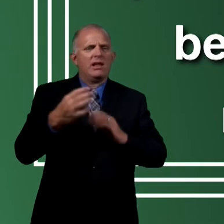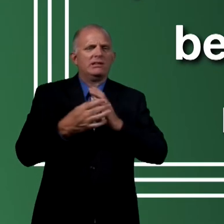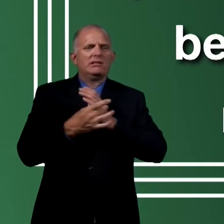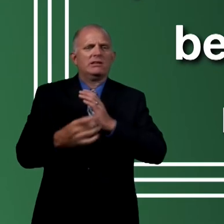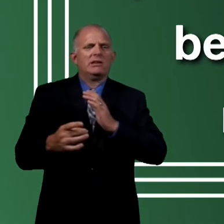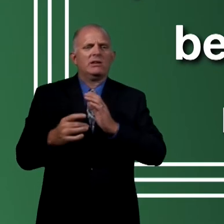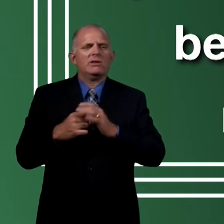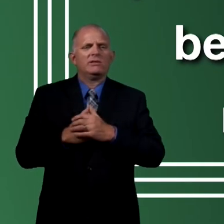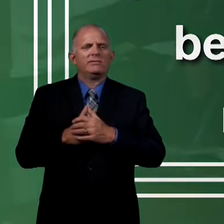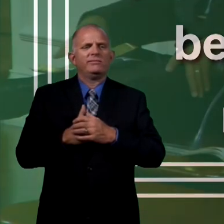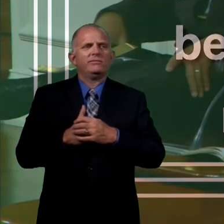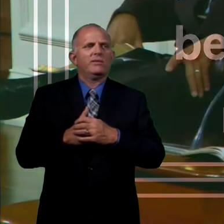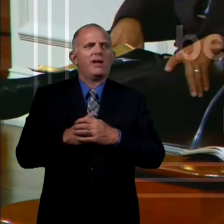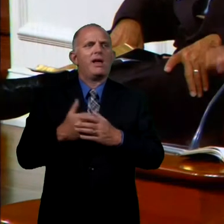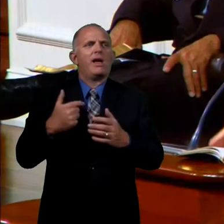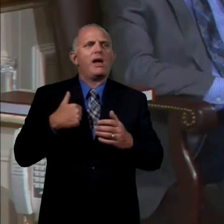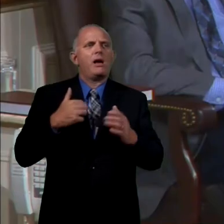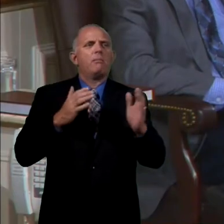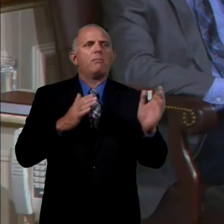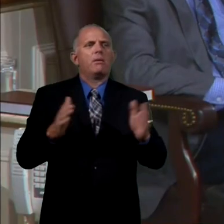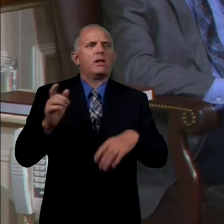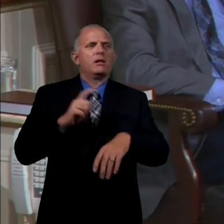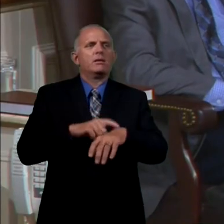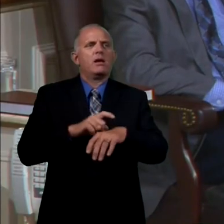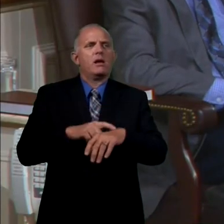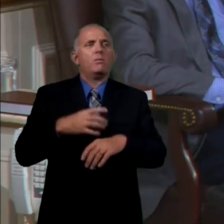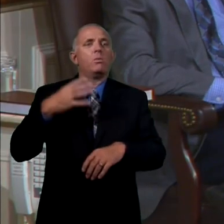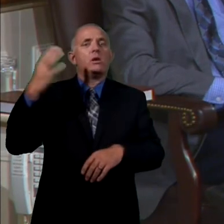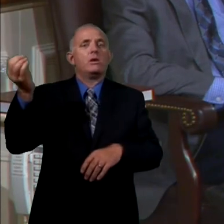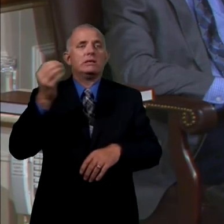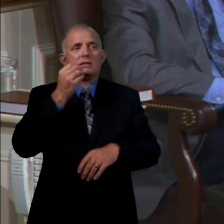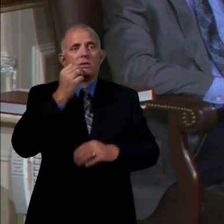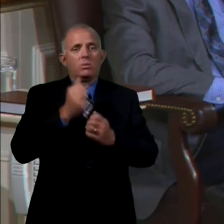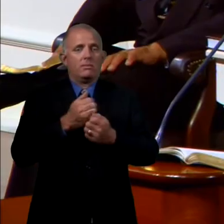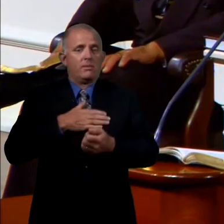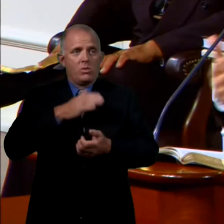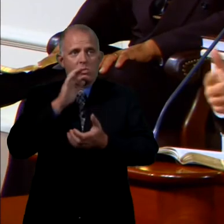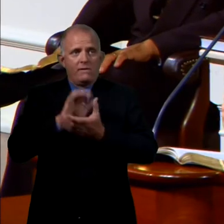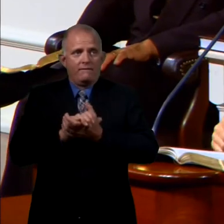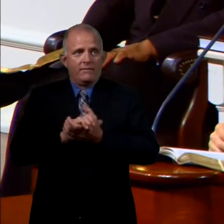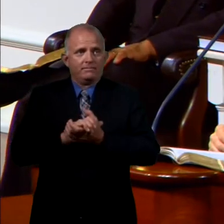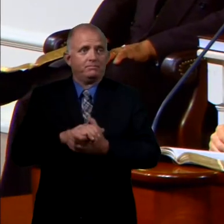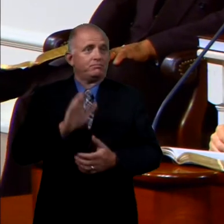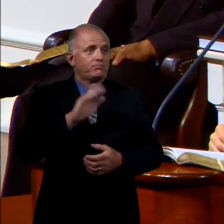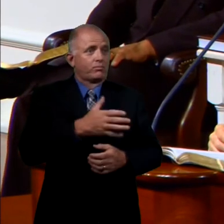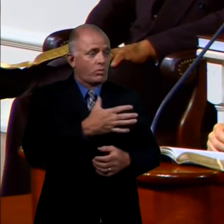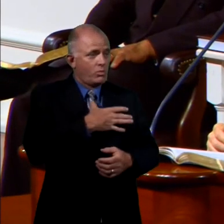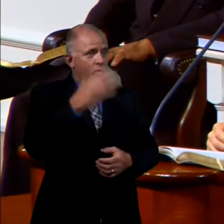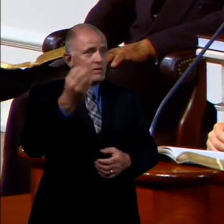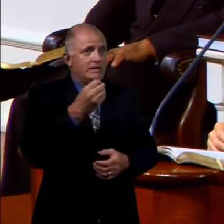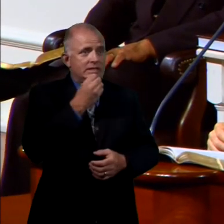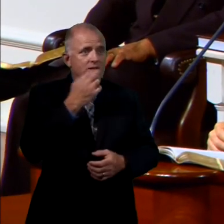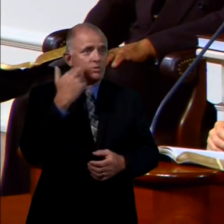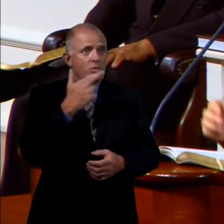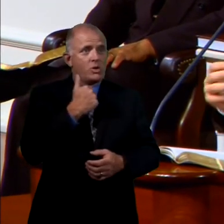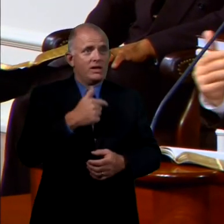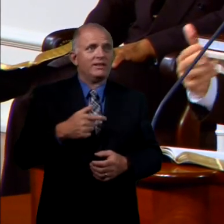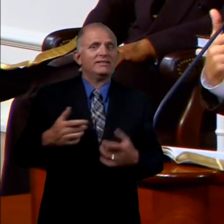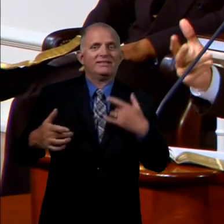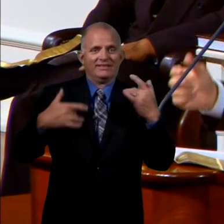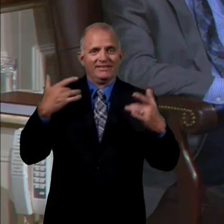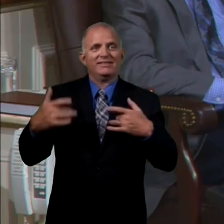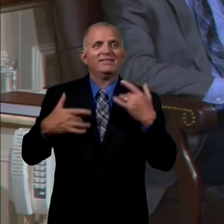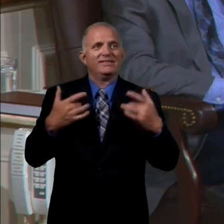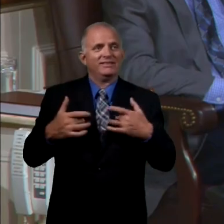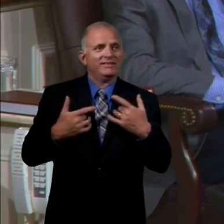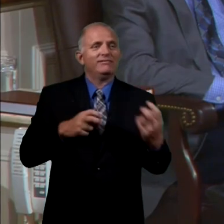What if I planned time to go out to eat with my wife? I said, honey, we're going to go out to this restaurant you like. She's excited about that. We sit